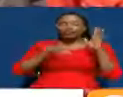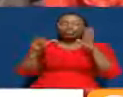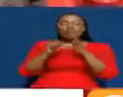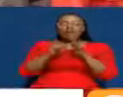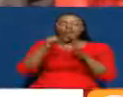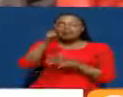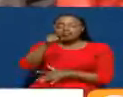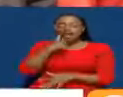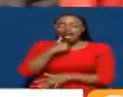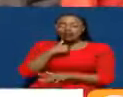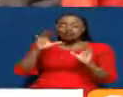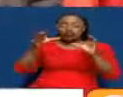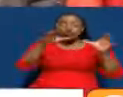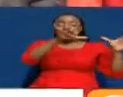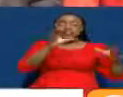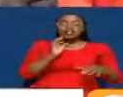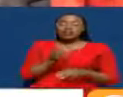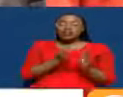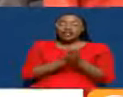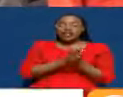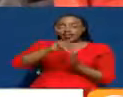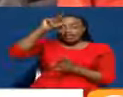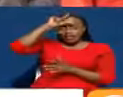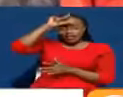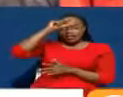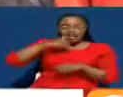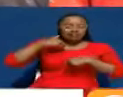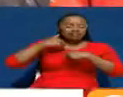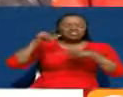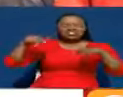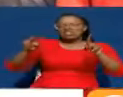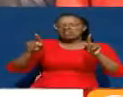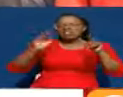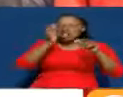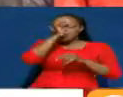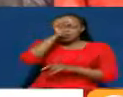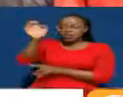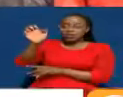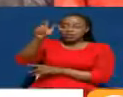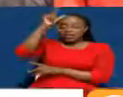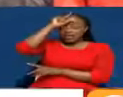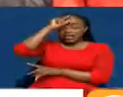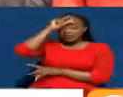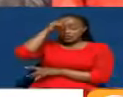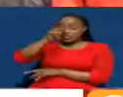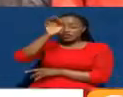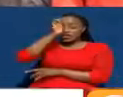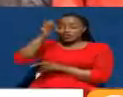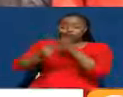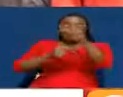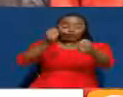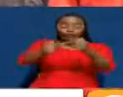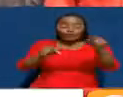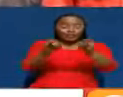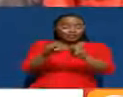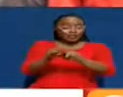ambayo inaendelea kwa community yetu, na serikali imeweka kichwa yao kwa nyasi. The government is burying itself, its head in